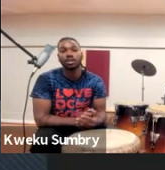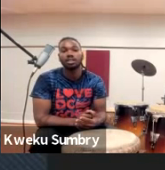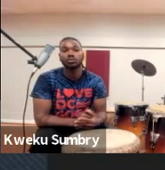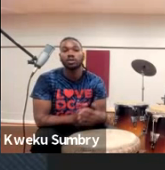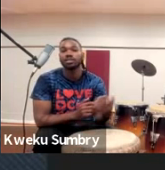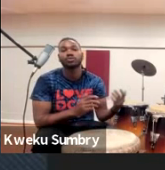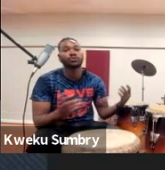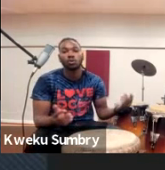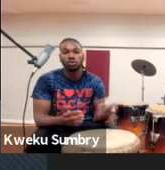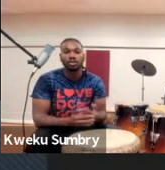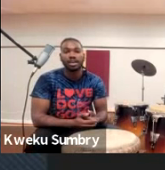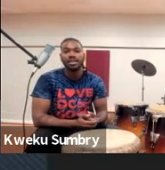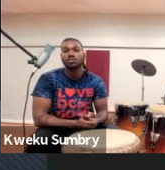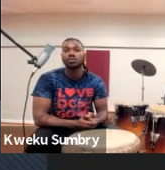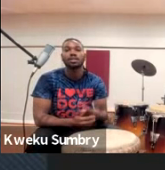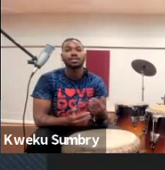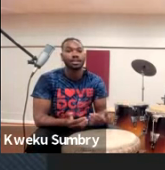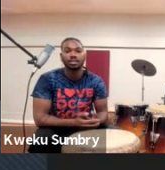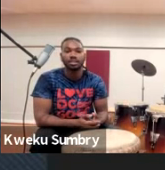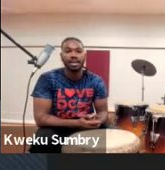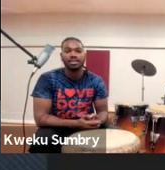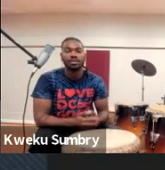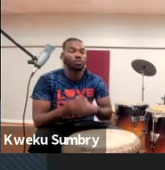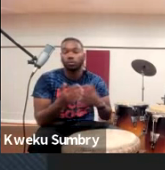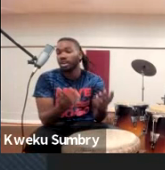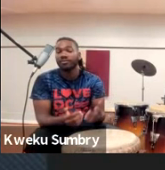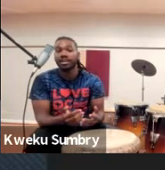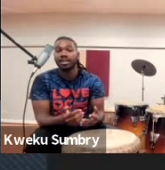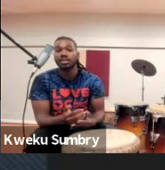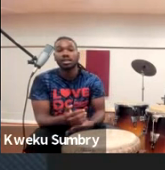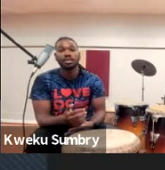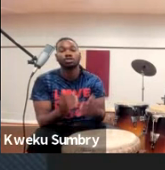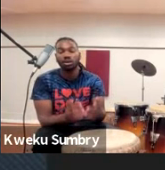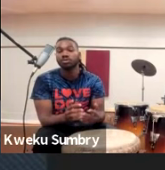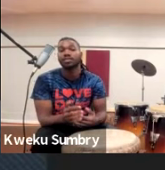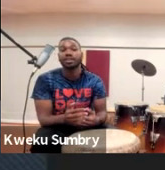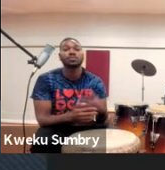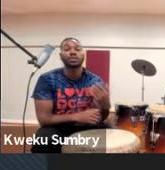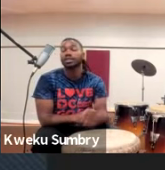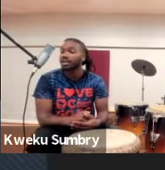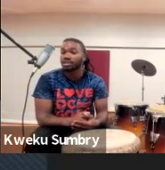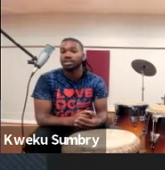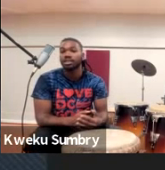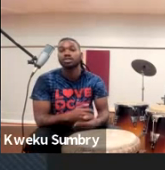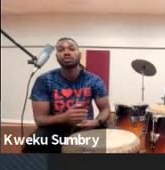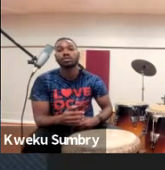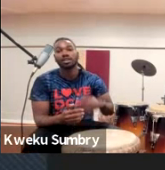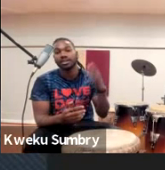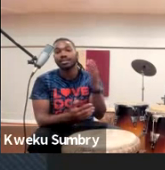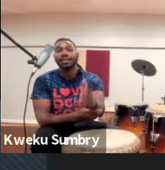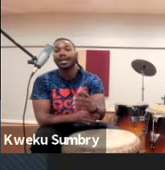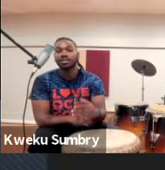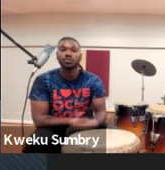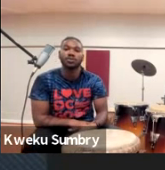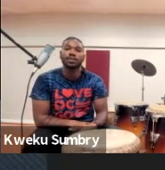is the percussion, whether it's folkloric dance or secular dance, whatever it is, the drums are there to bring the energy. The drums are